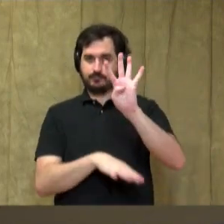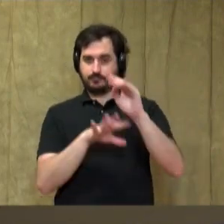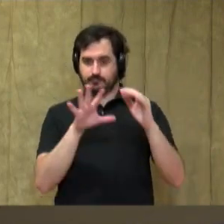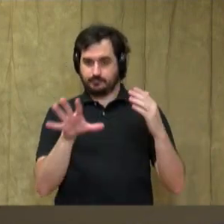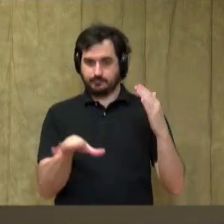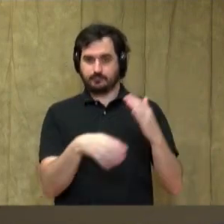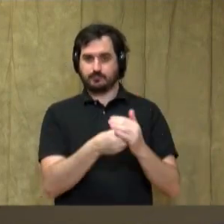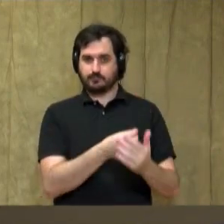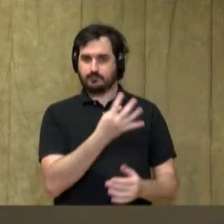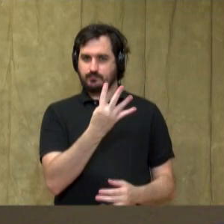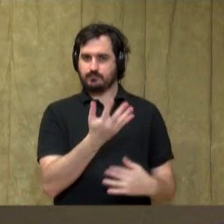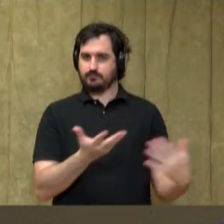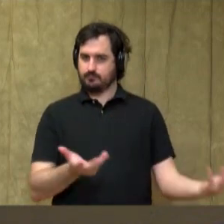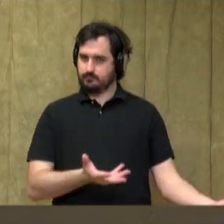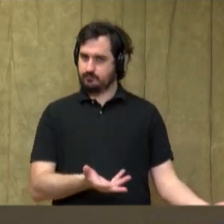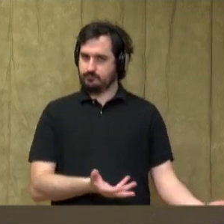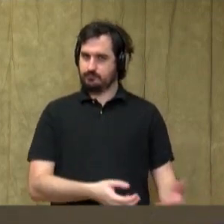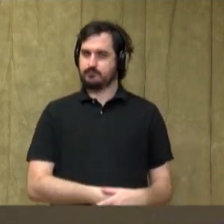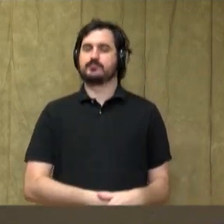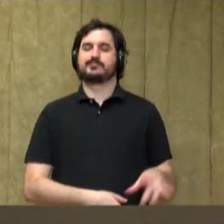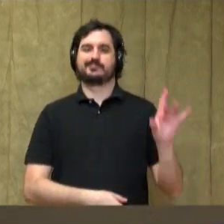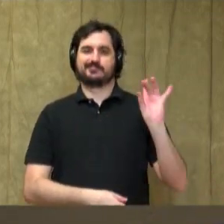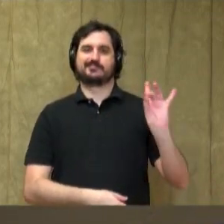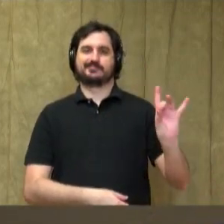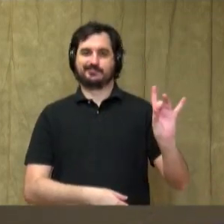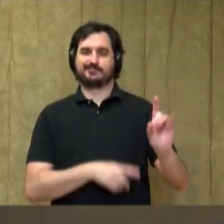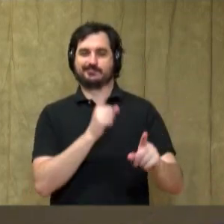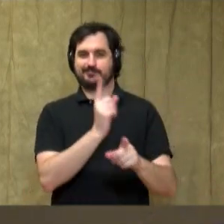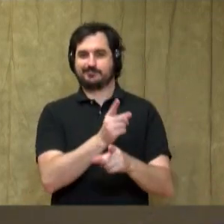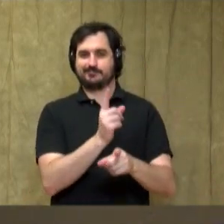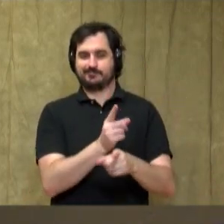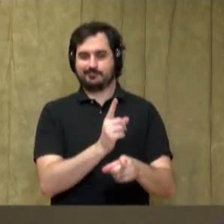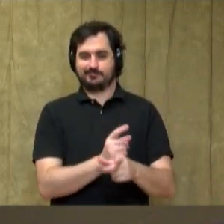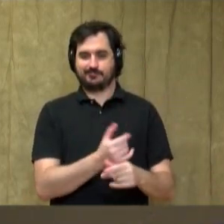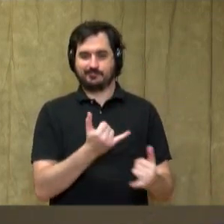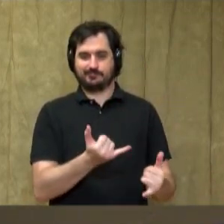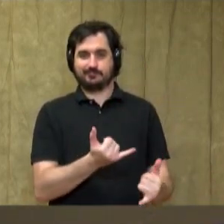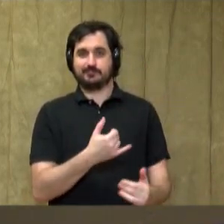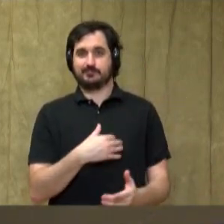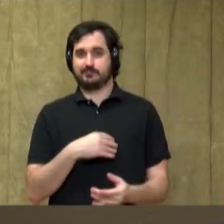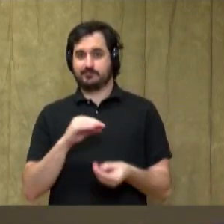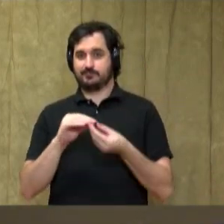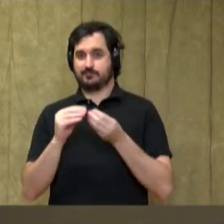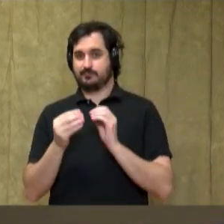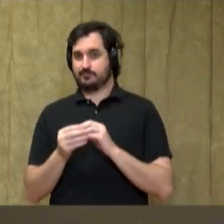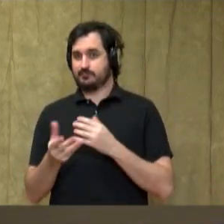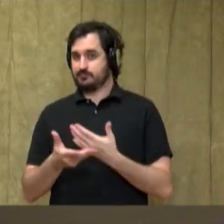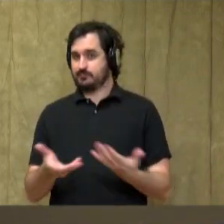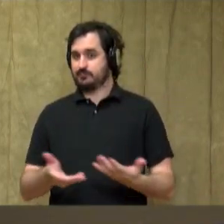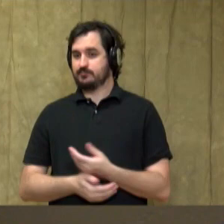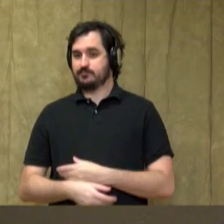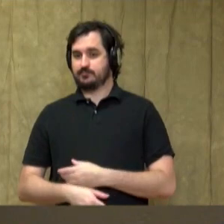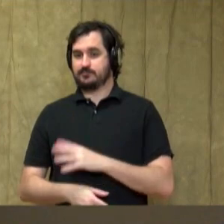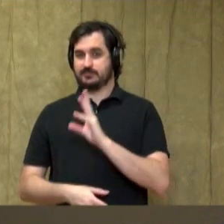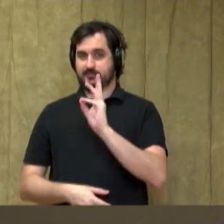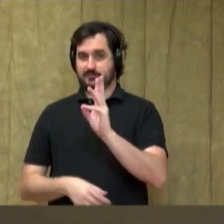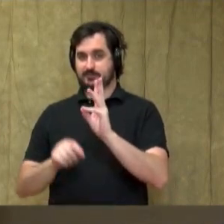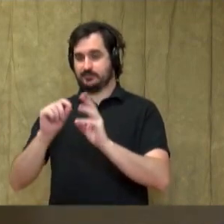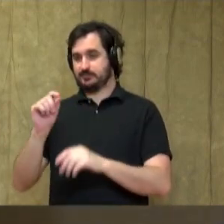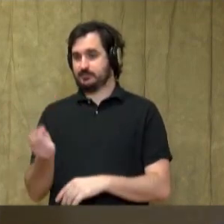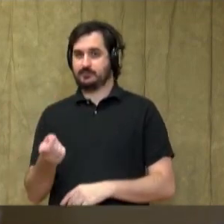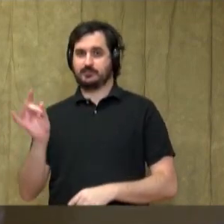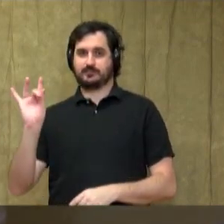4 and 4? Yeah, it's 8. And so these corresponding terms would be 6